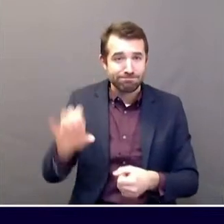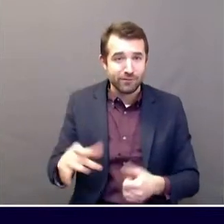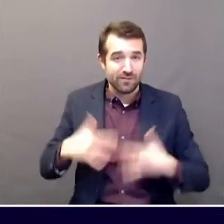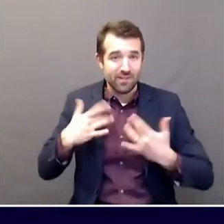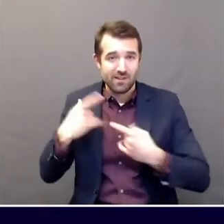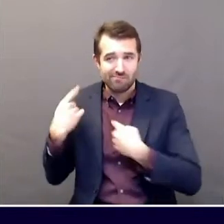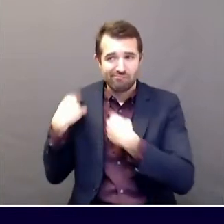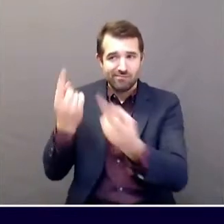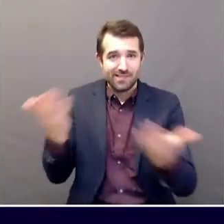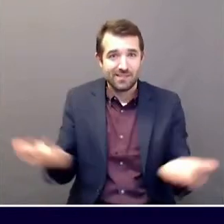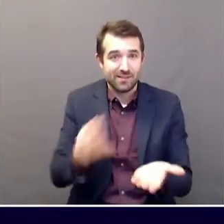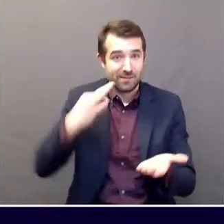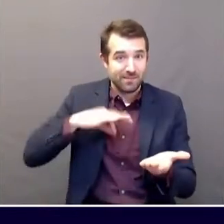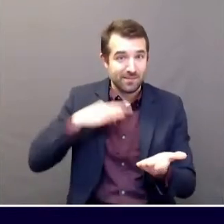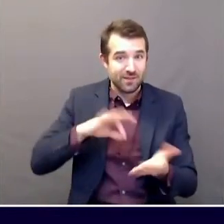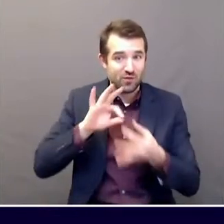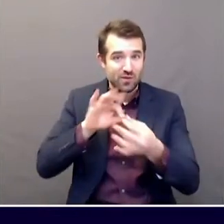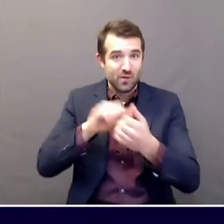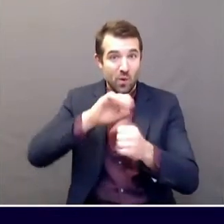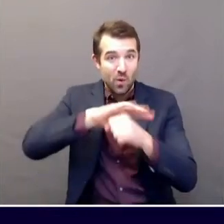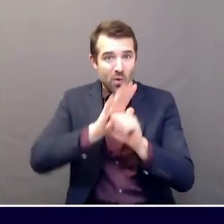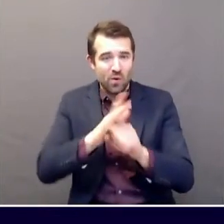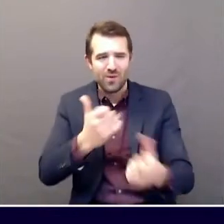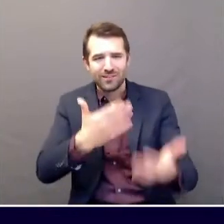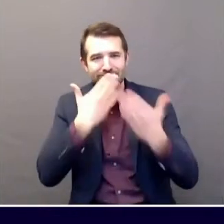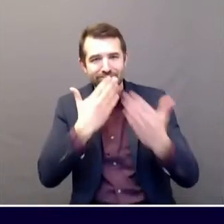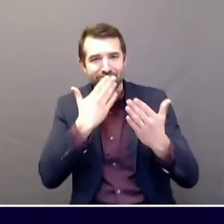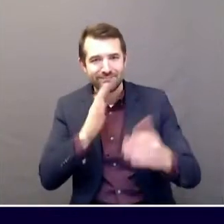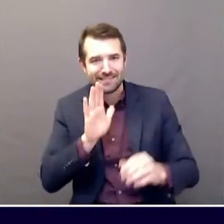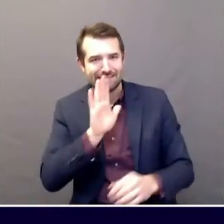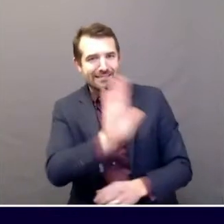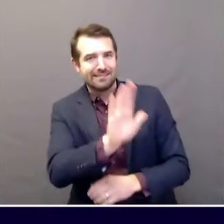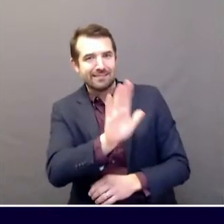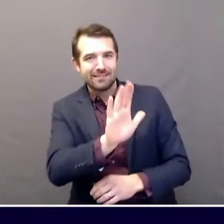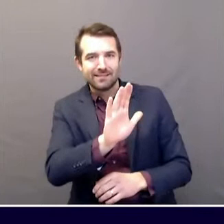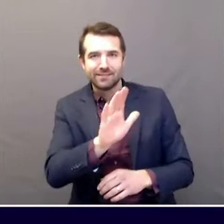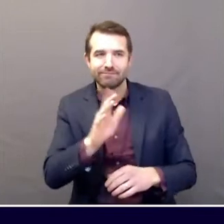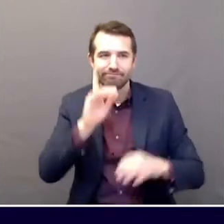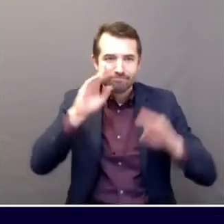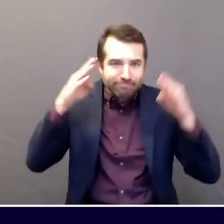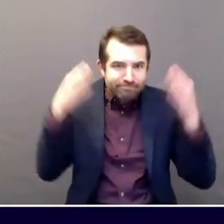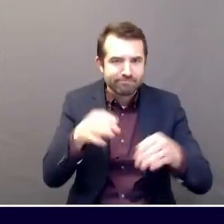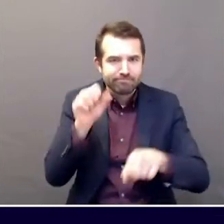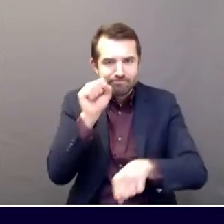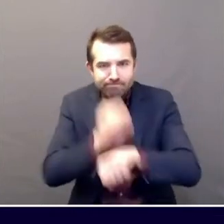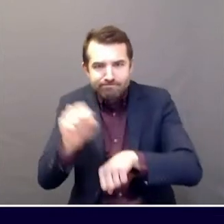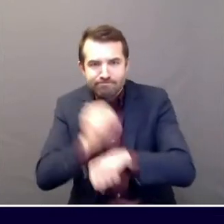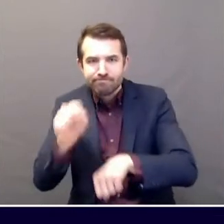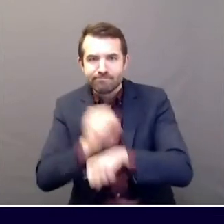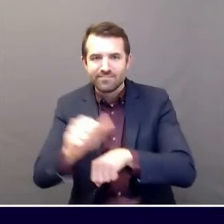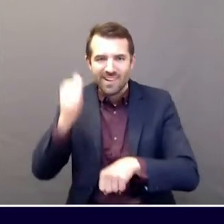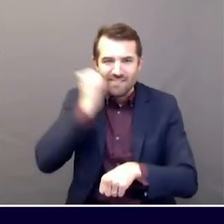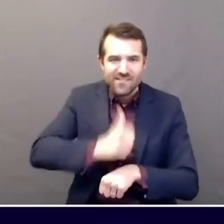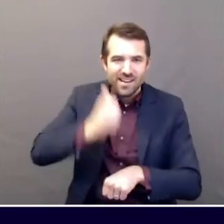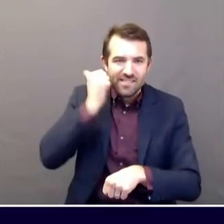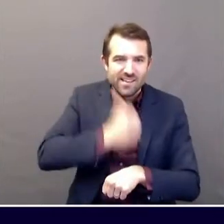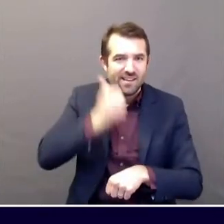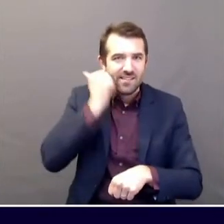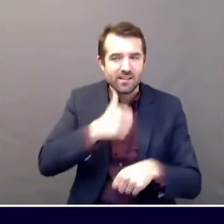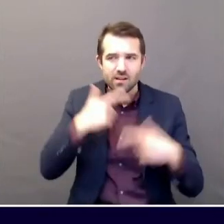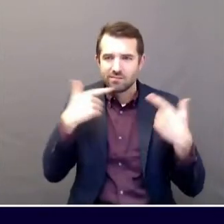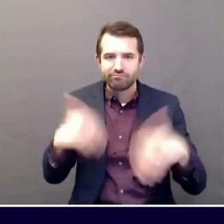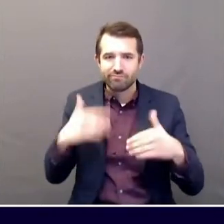comes to COVID-19. Thank you for your assiduous work, day in and day out, for the